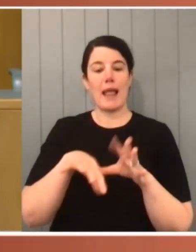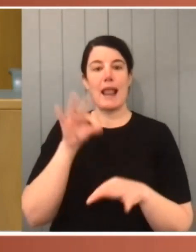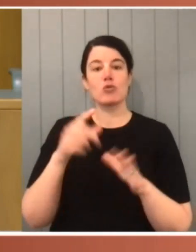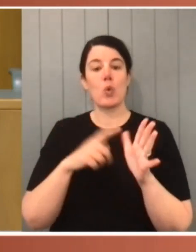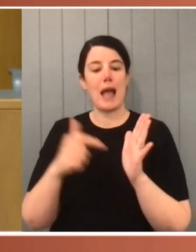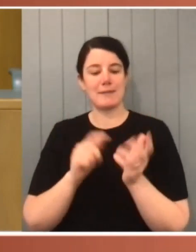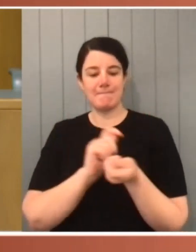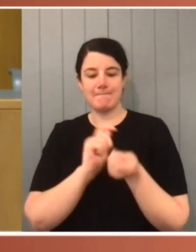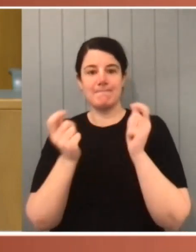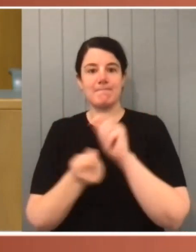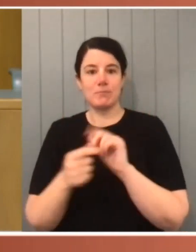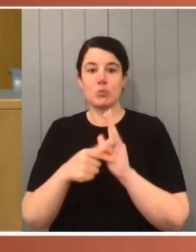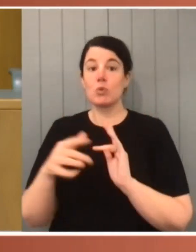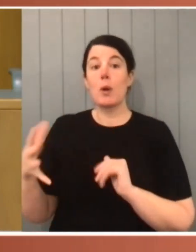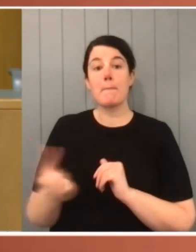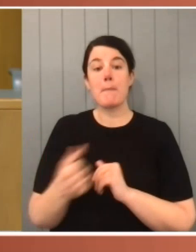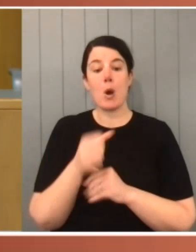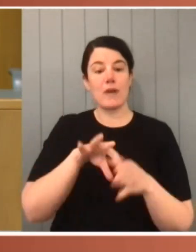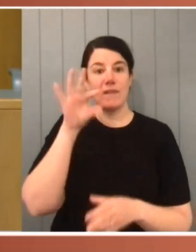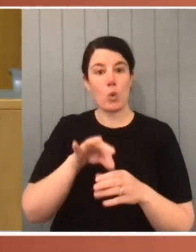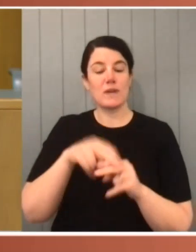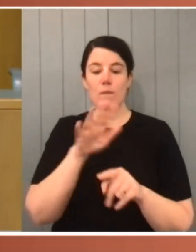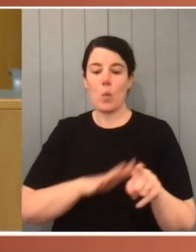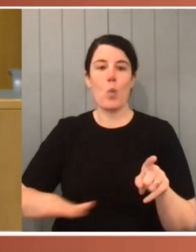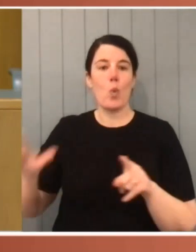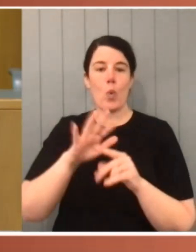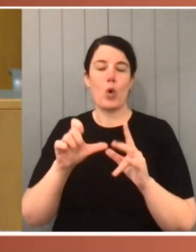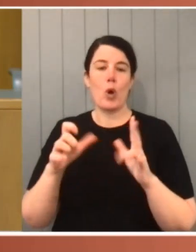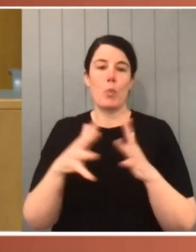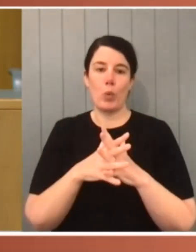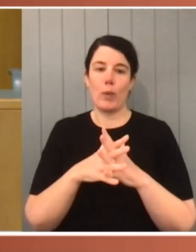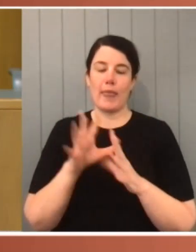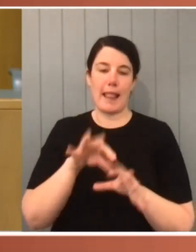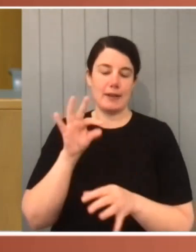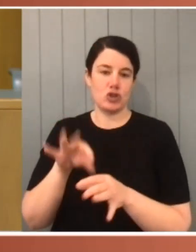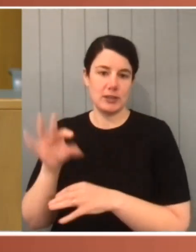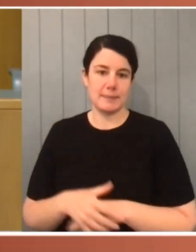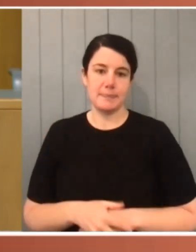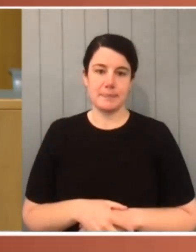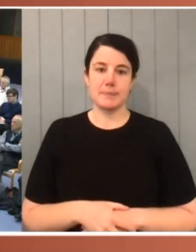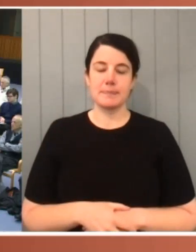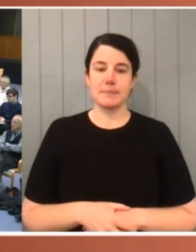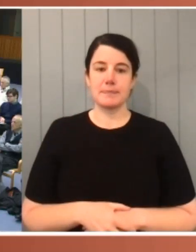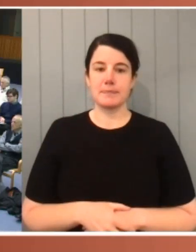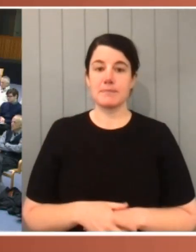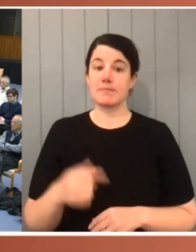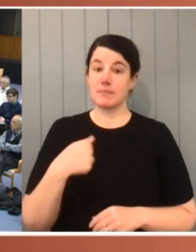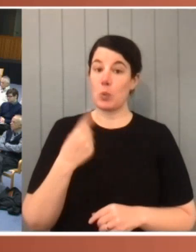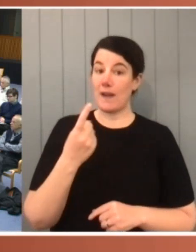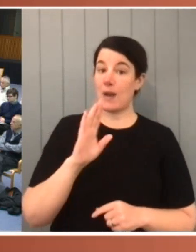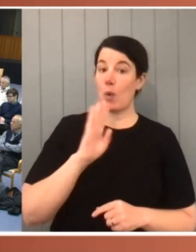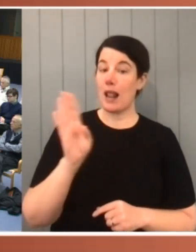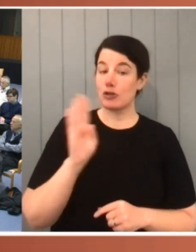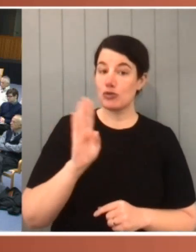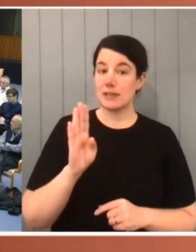introduce compulsory voting for Commonwealth elections. Reflecting on this occasion for the conversation, one of our lecturers,